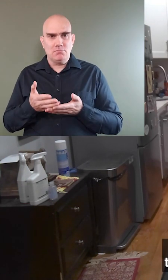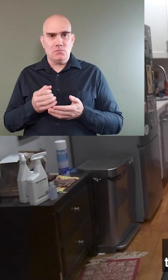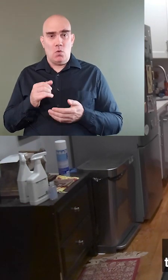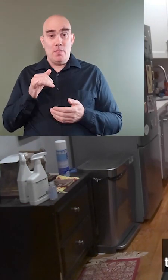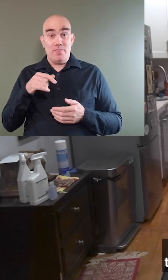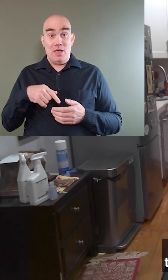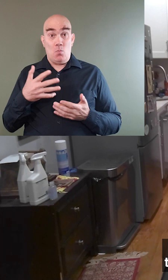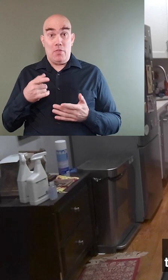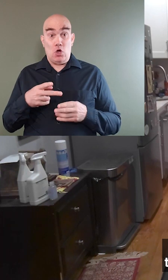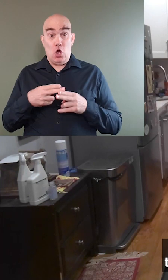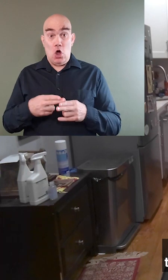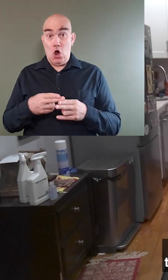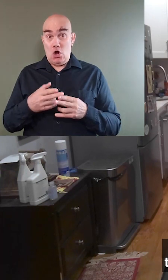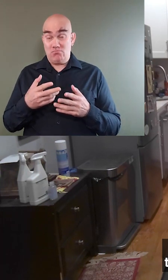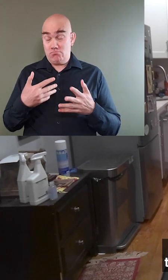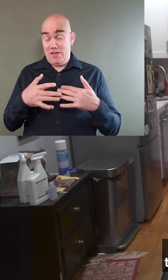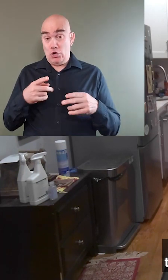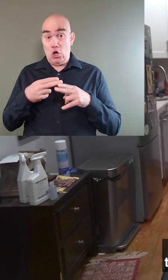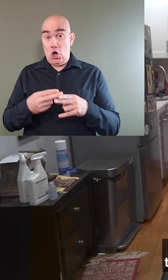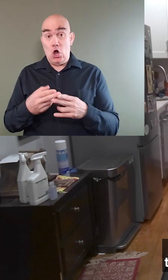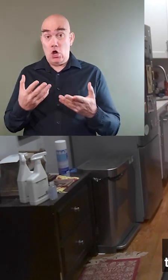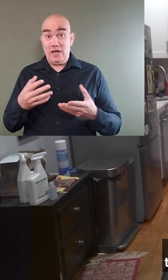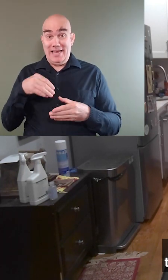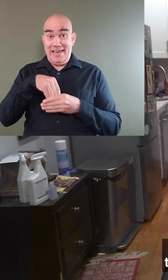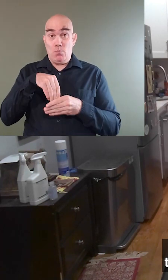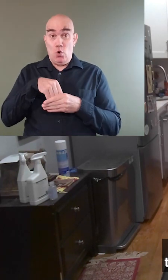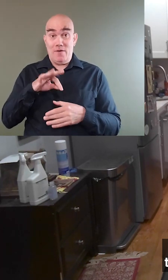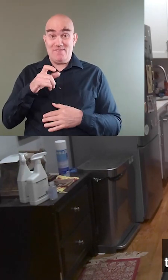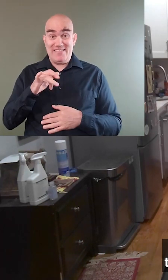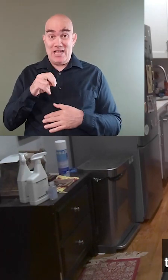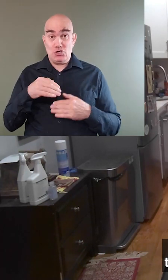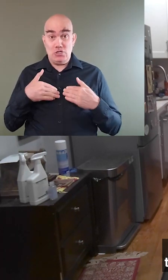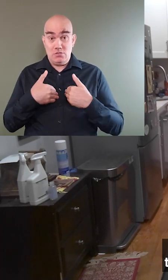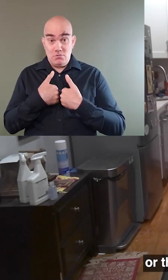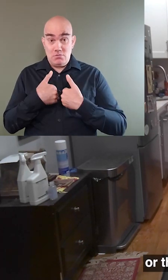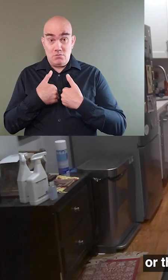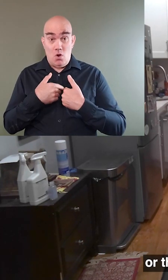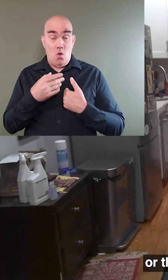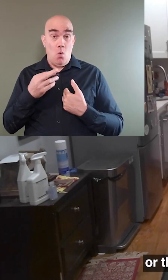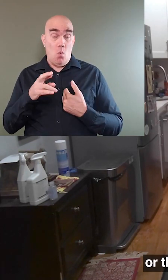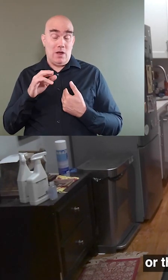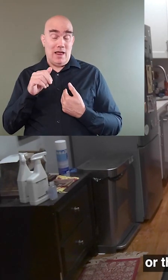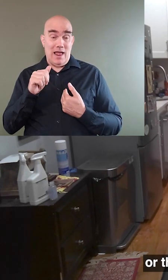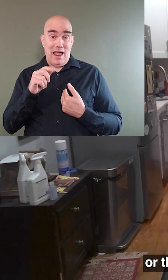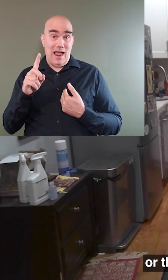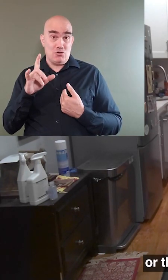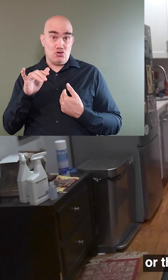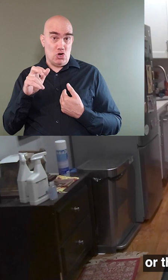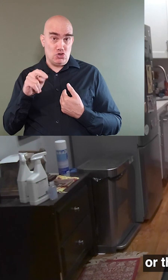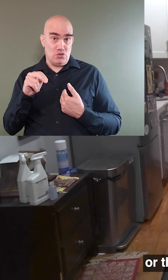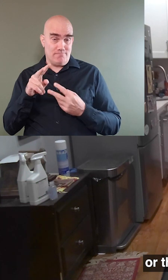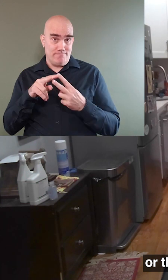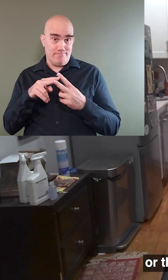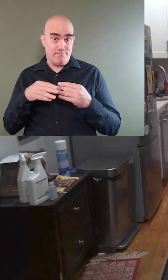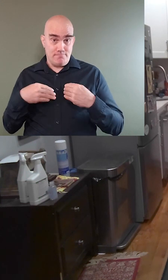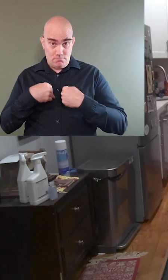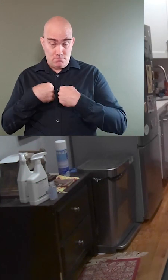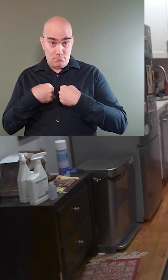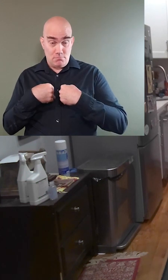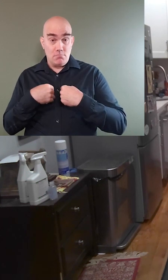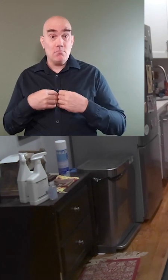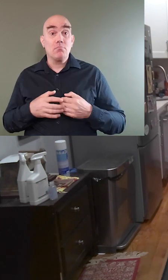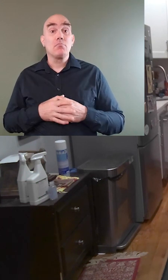So this they call, either they call it inward flexion or they call it inward